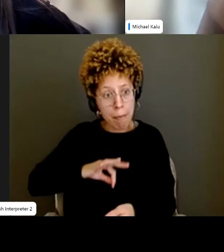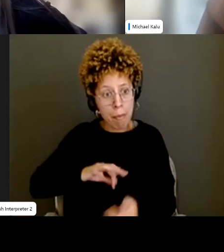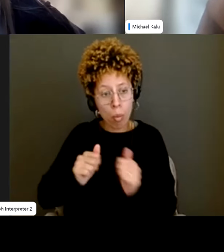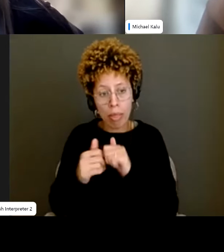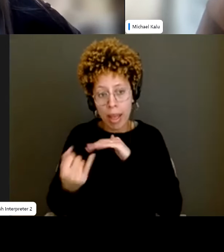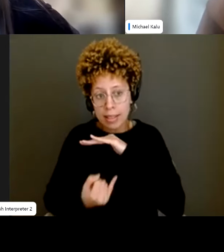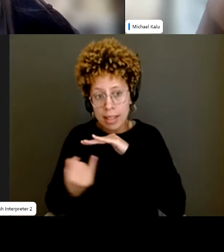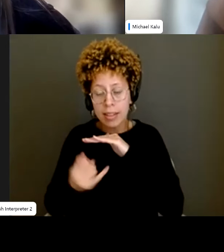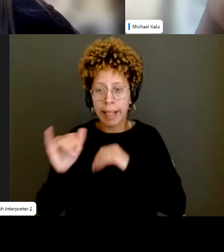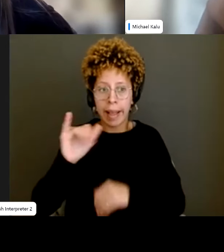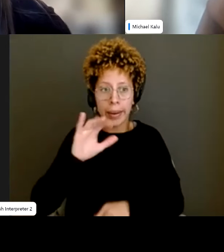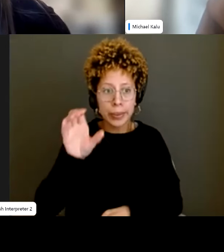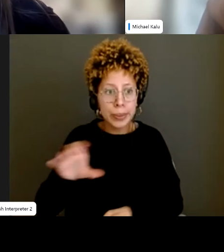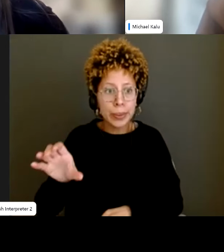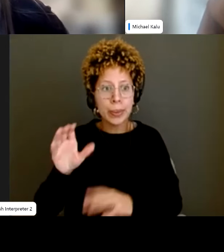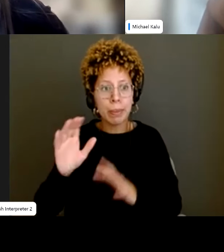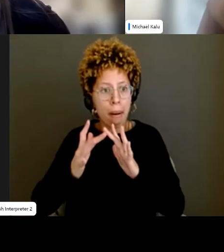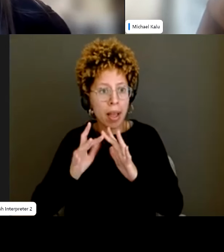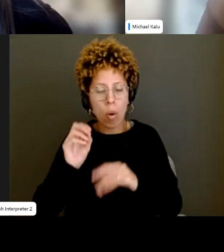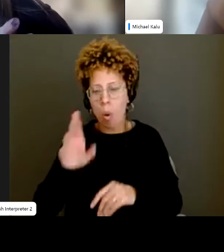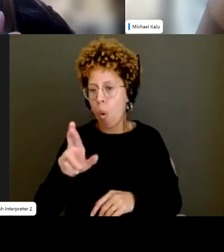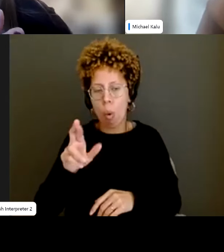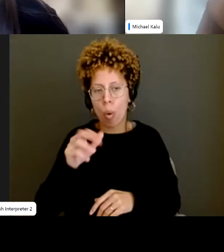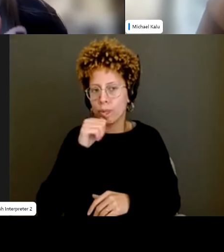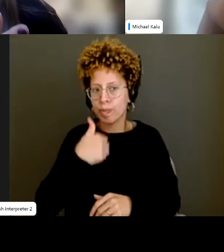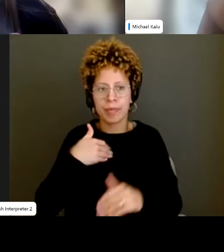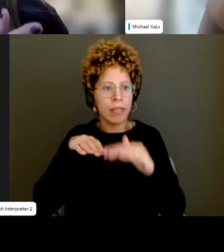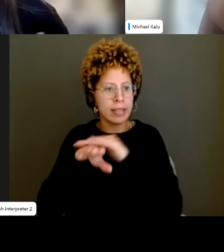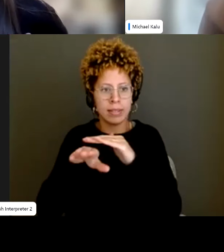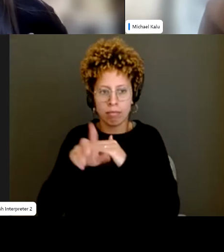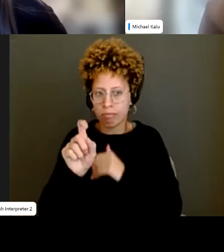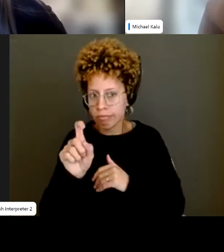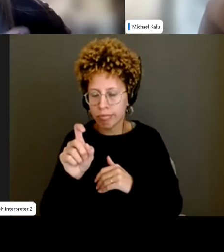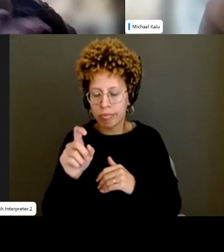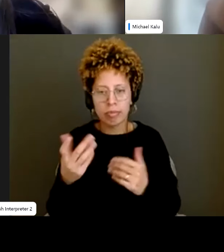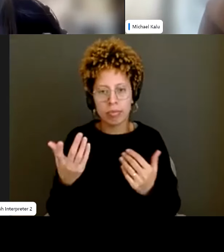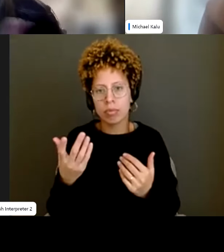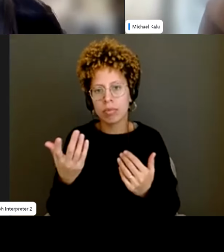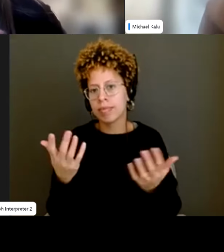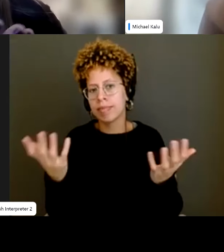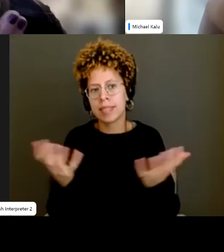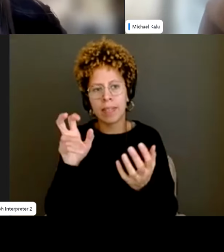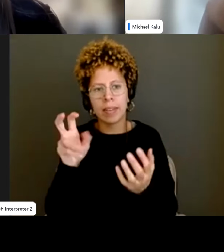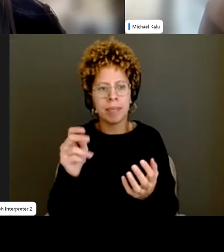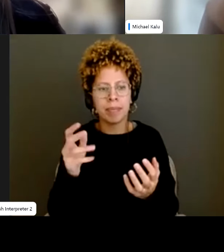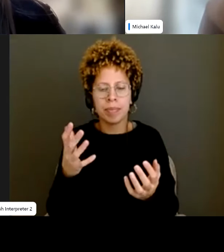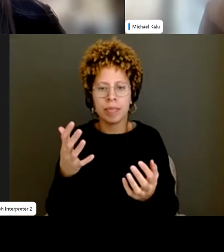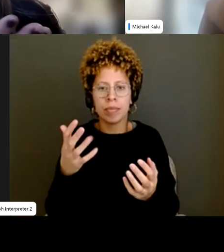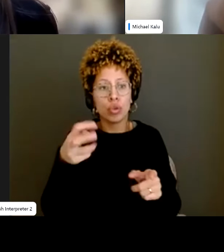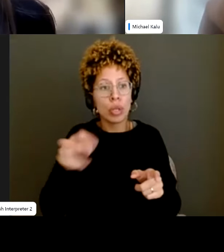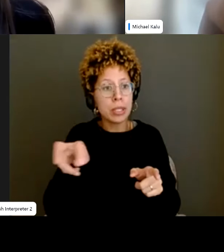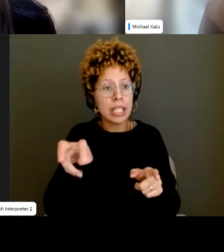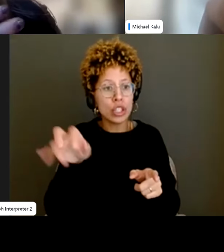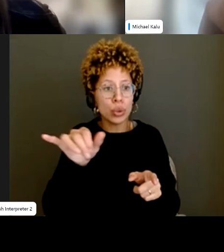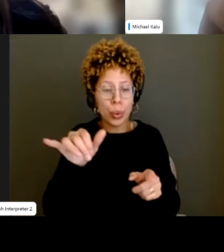is this too big of an issue of access? So maybe this is sort of, even when we talk about transportation, but it's also mobility